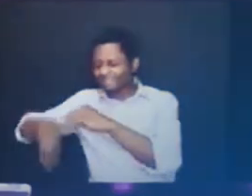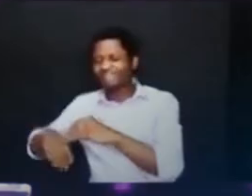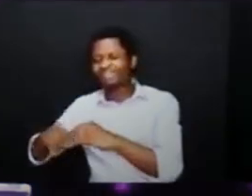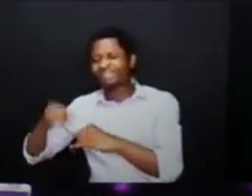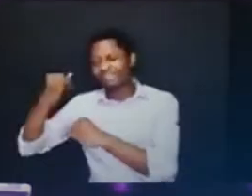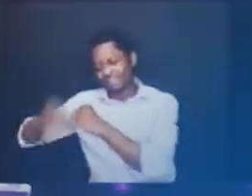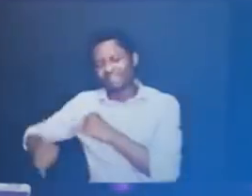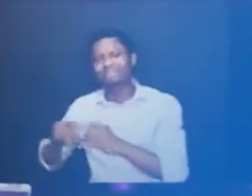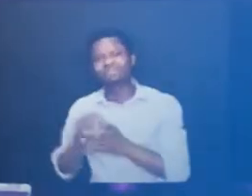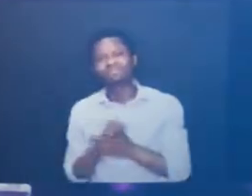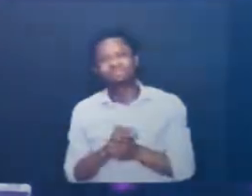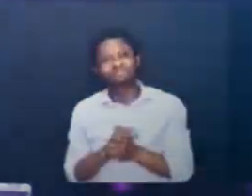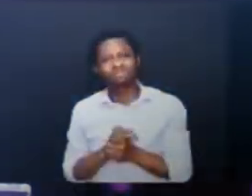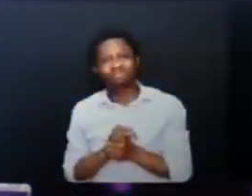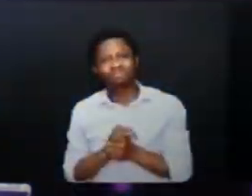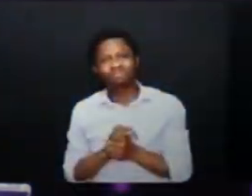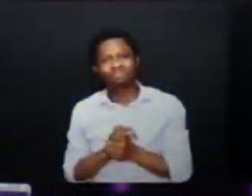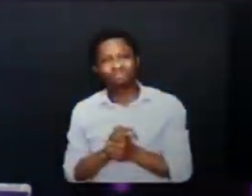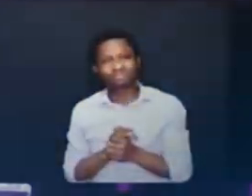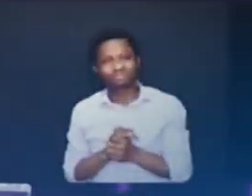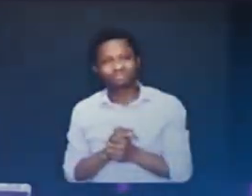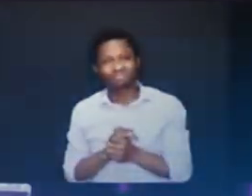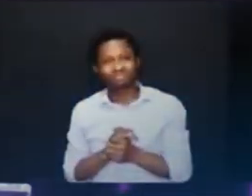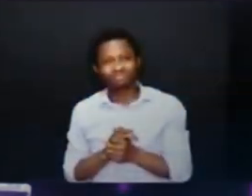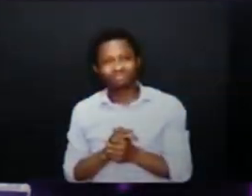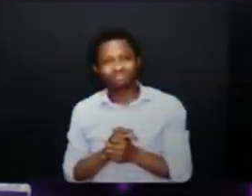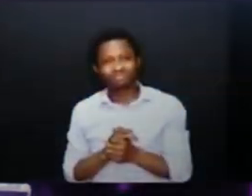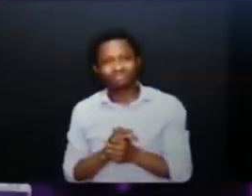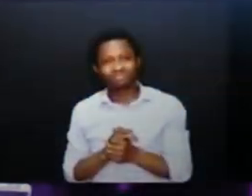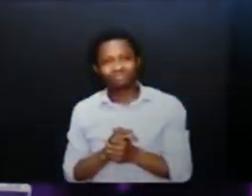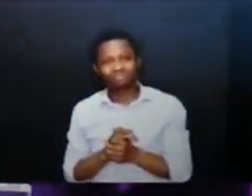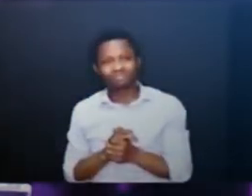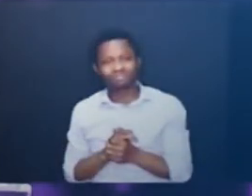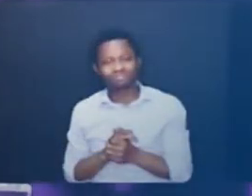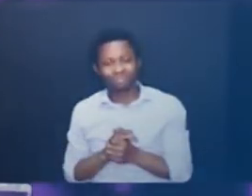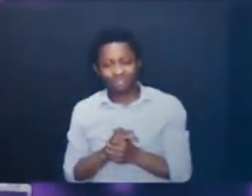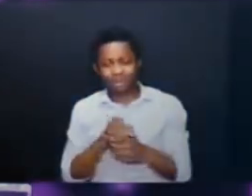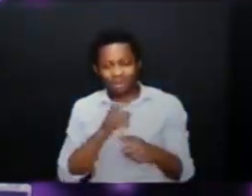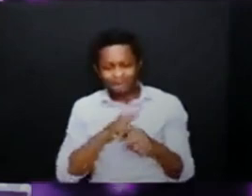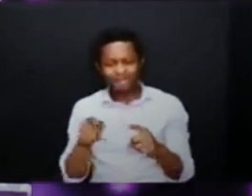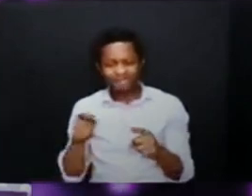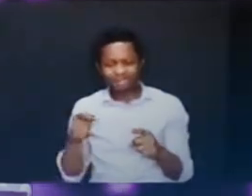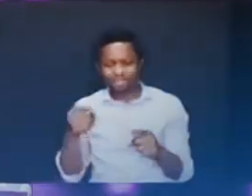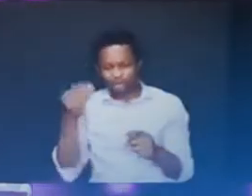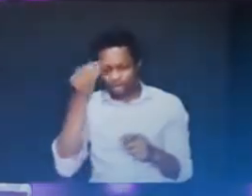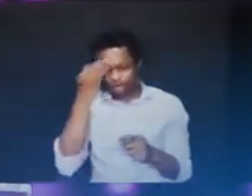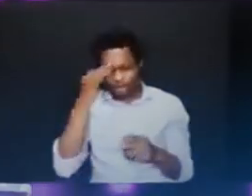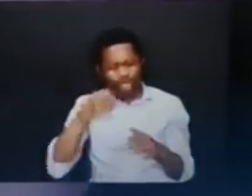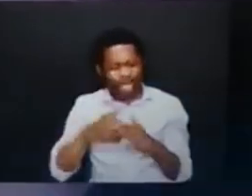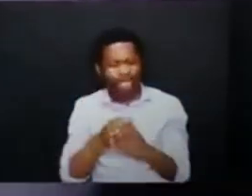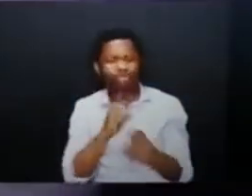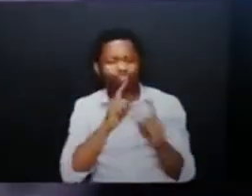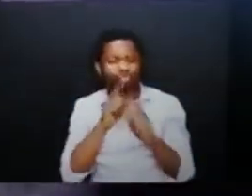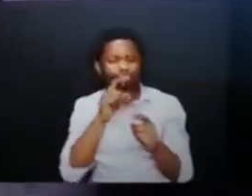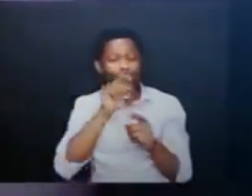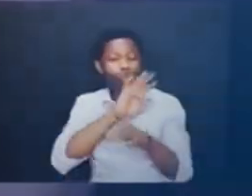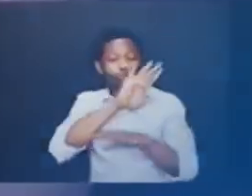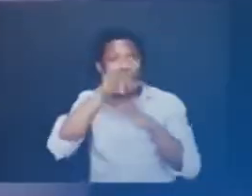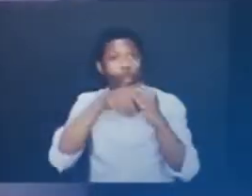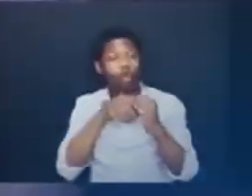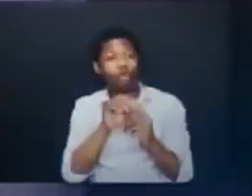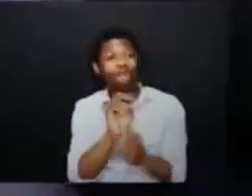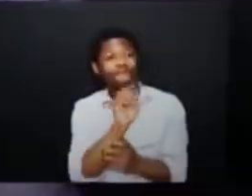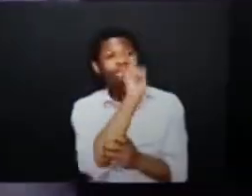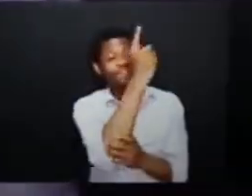lastborn. But I know how to talk to all of them to understand. I know how